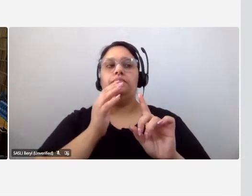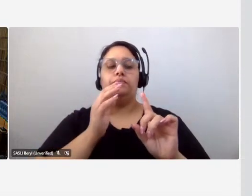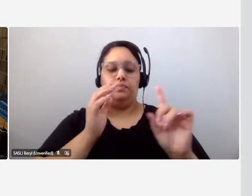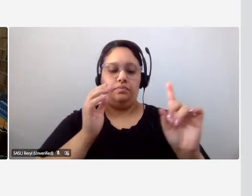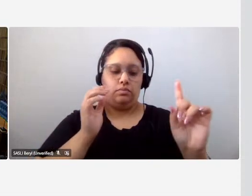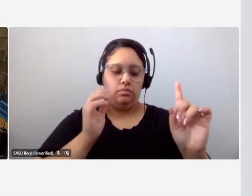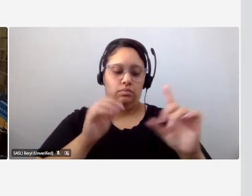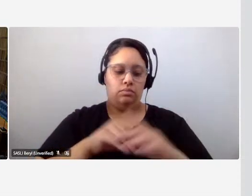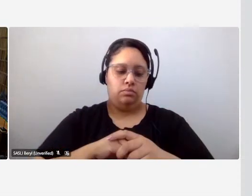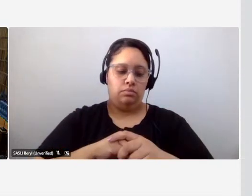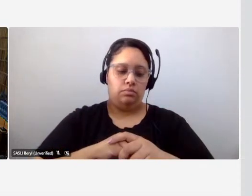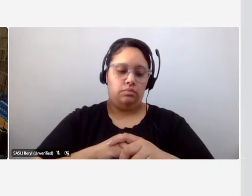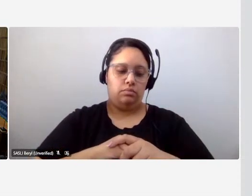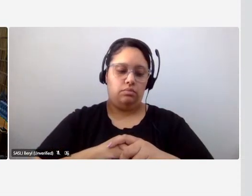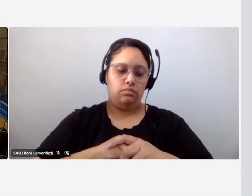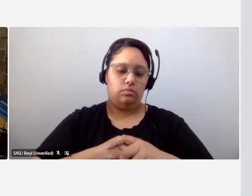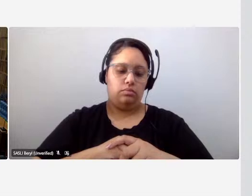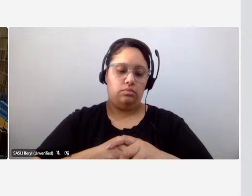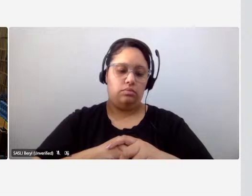are we